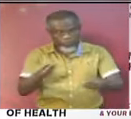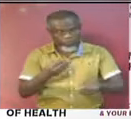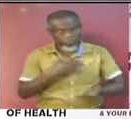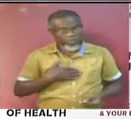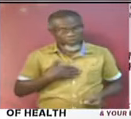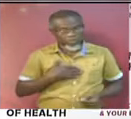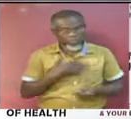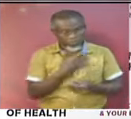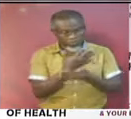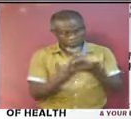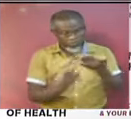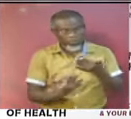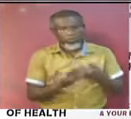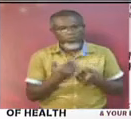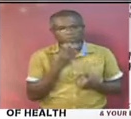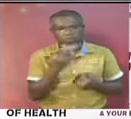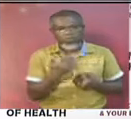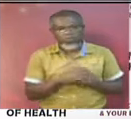question.